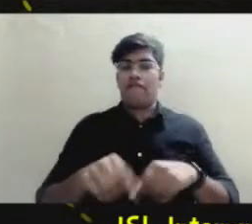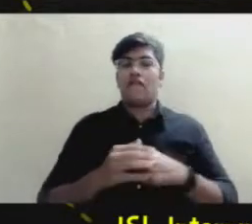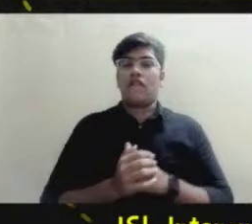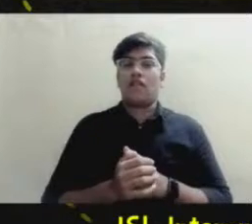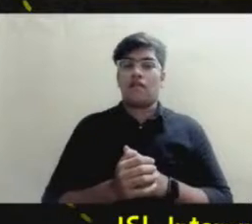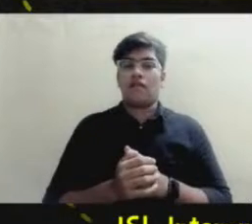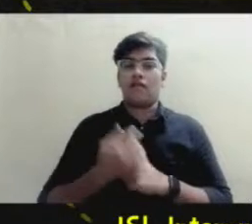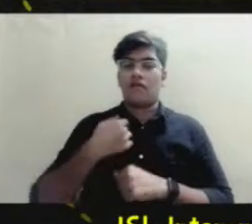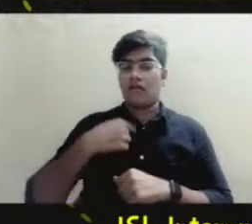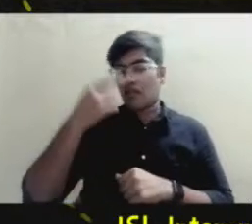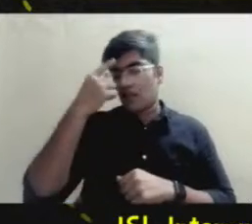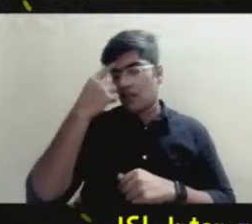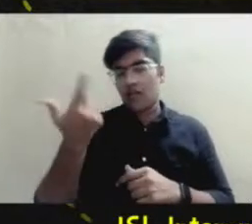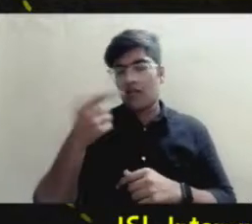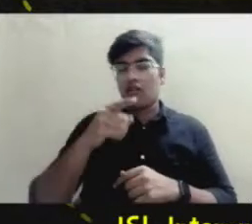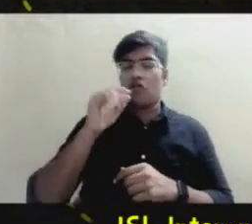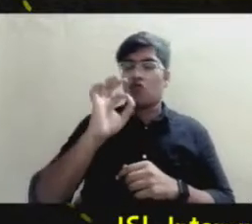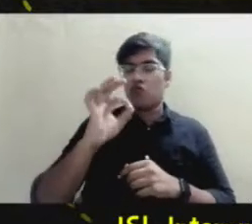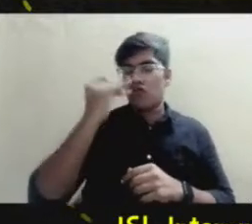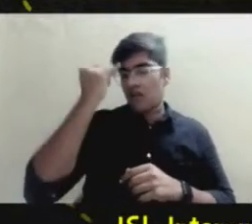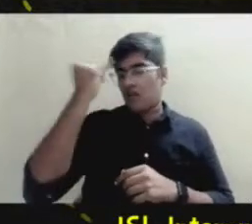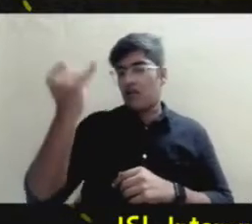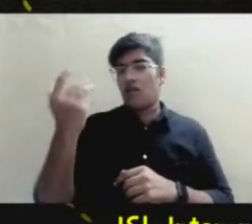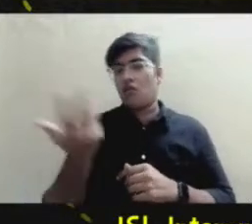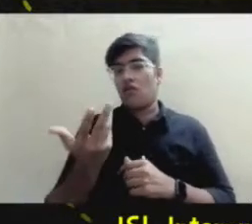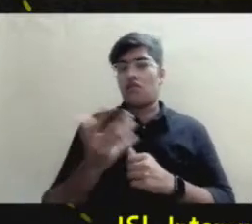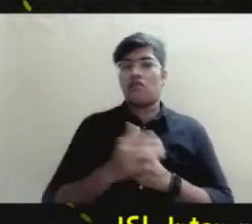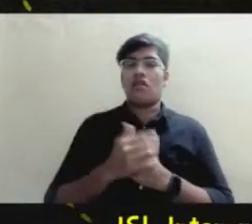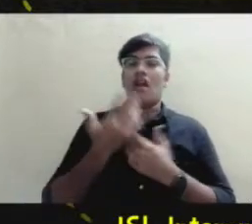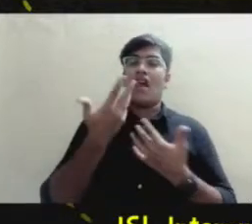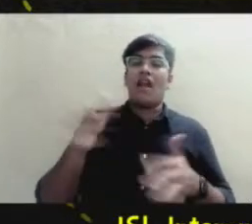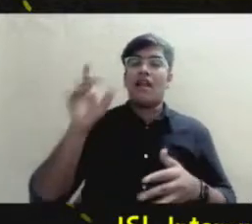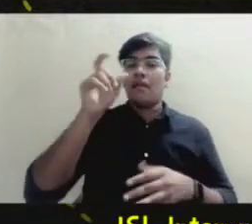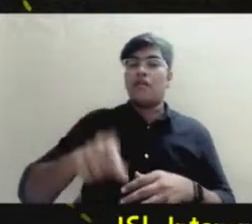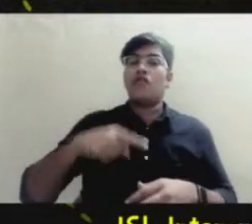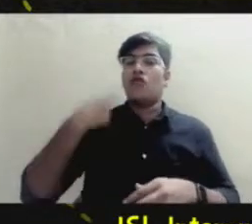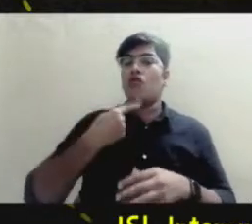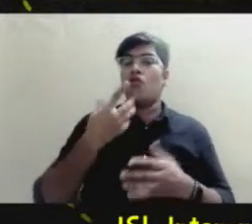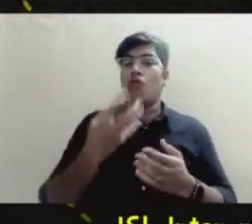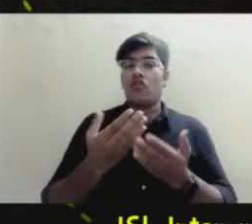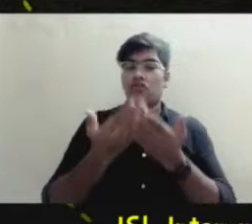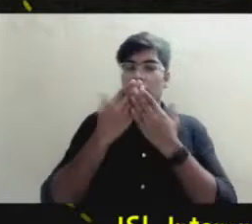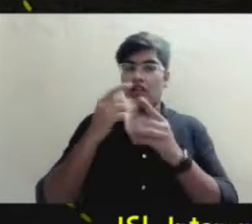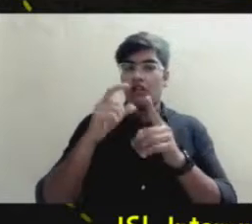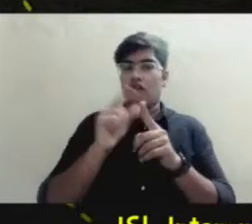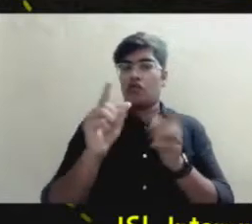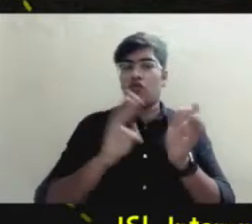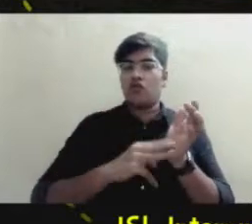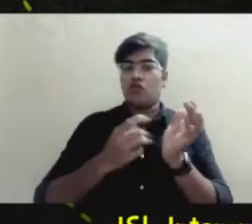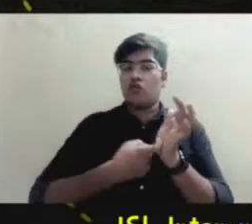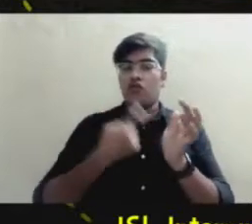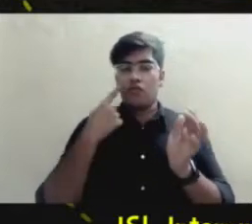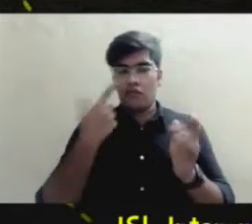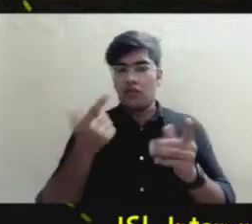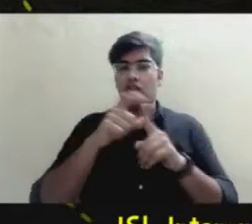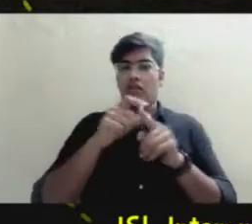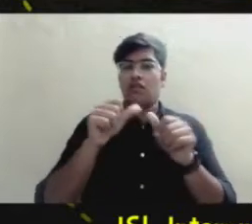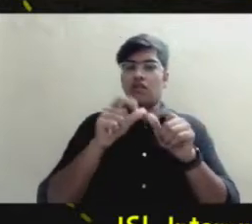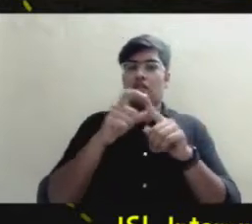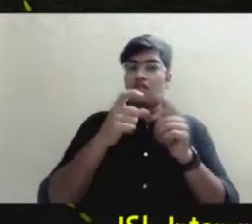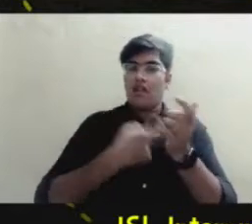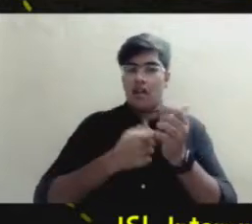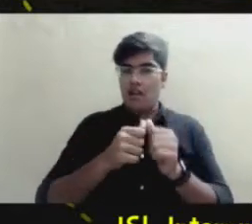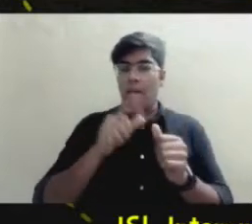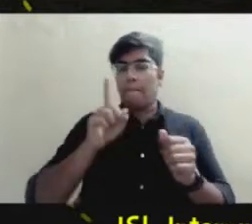I think it is a good idea for anybody who wants to study Tumri and Dadra to also try and learn